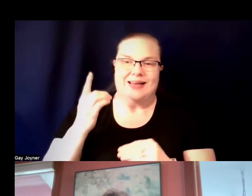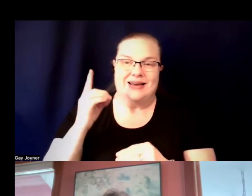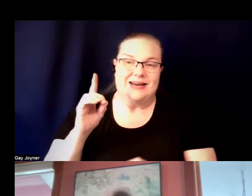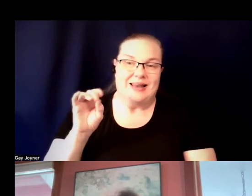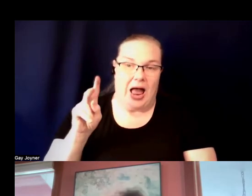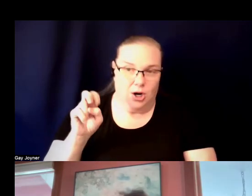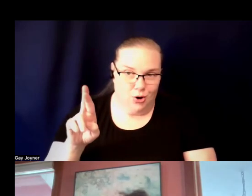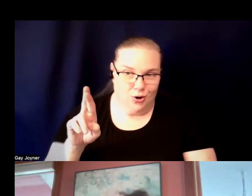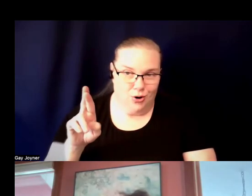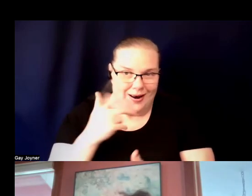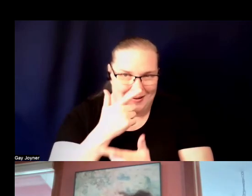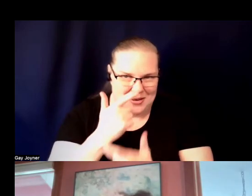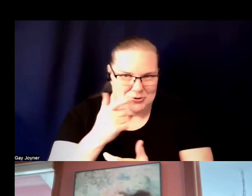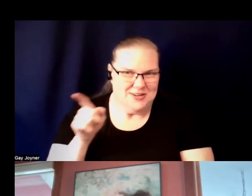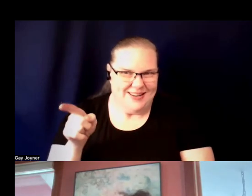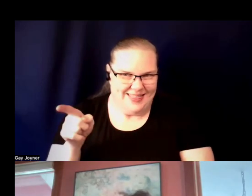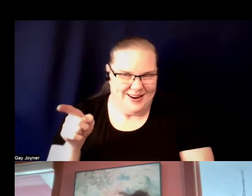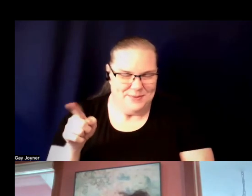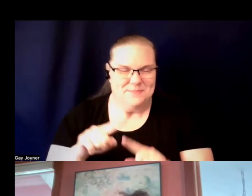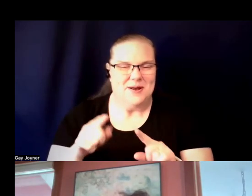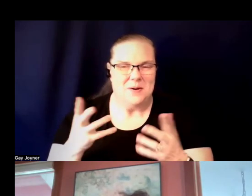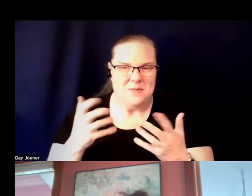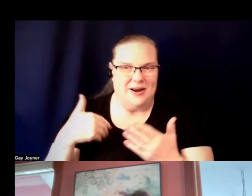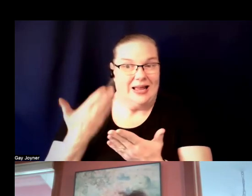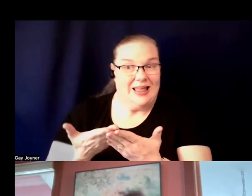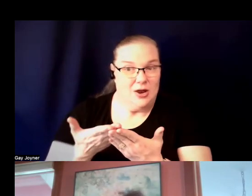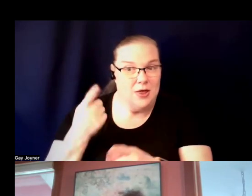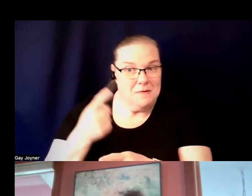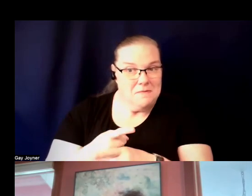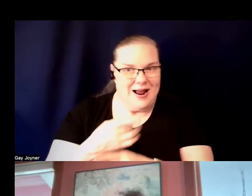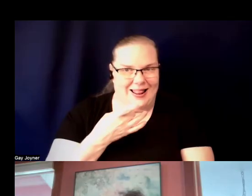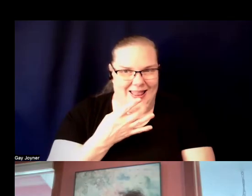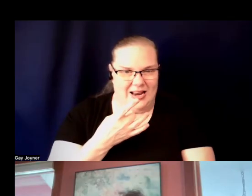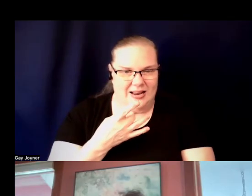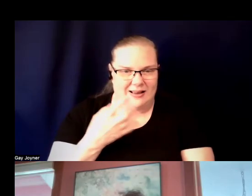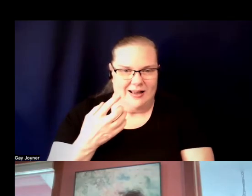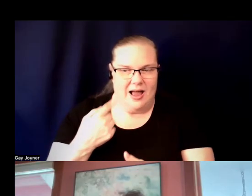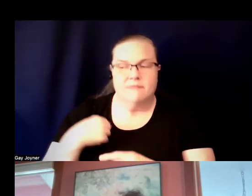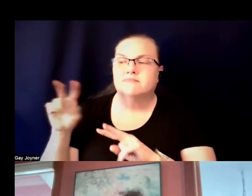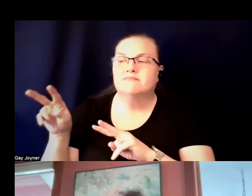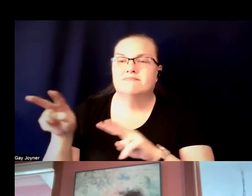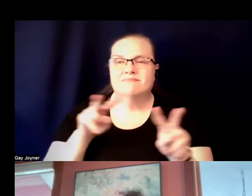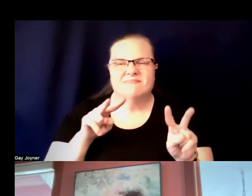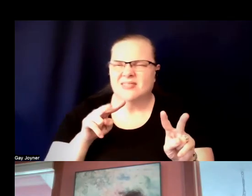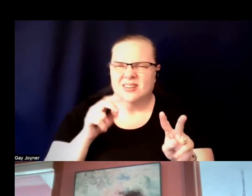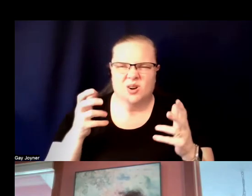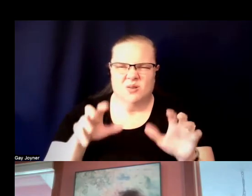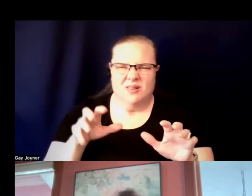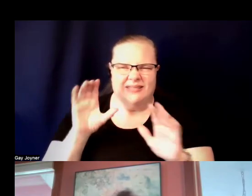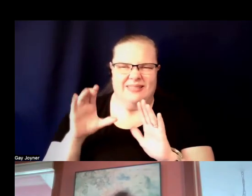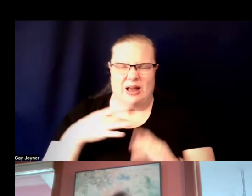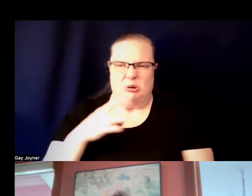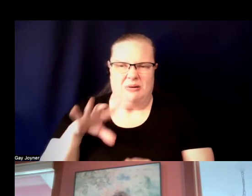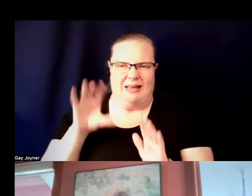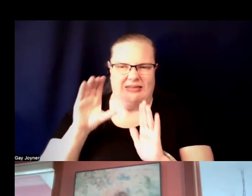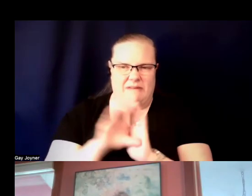in, and I want to get there with the right light. So I've scooped it out once. I don't like the photographs I've taken, so I need